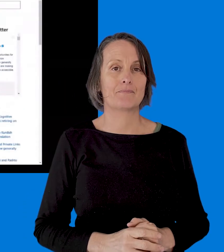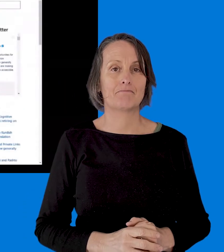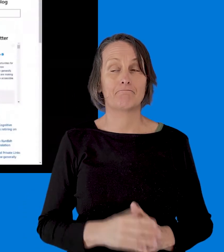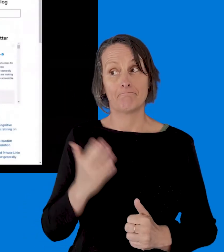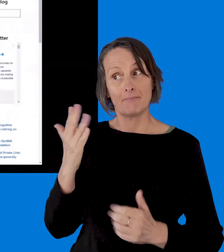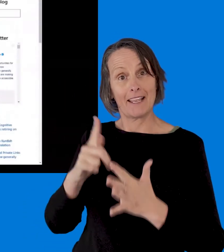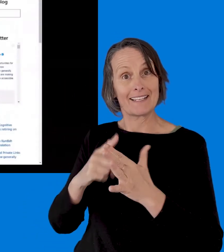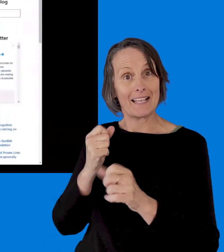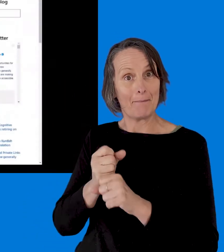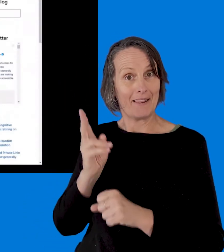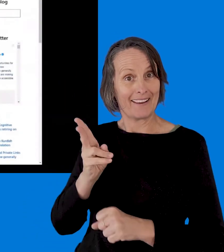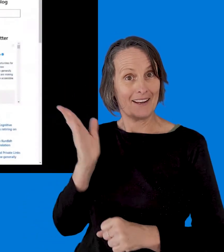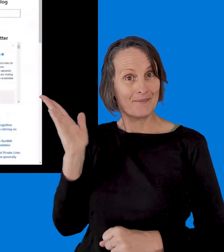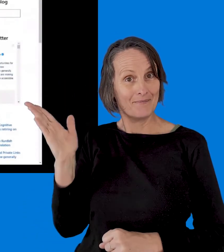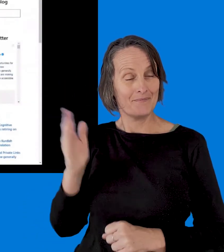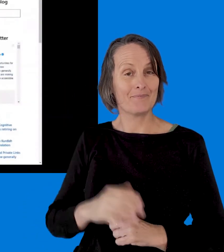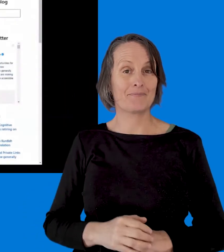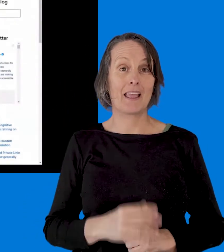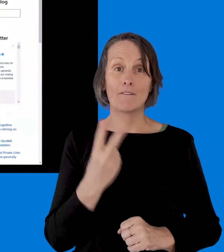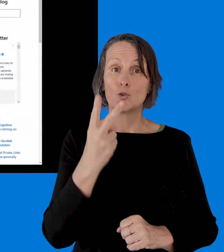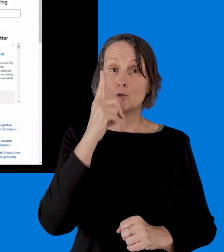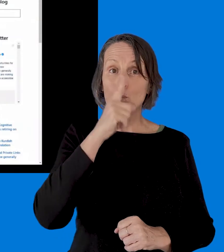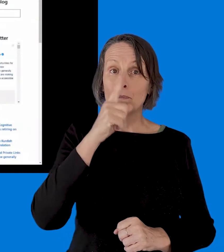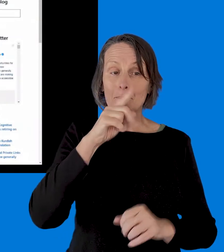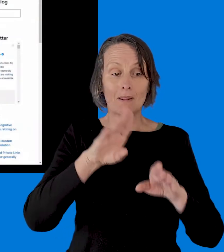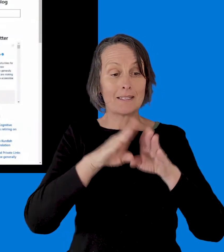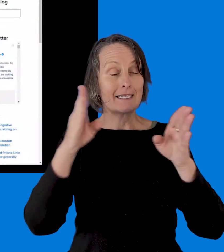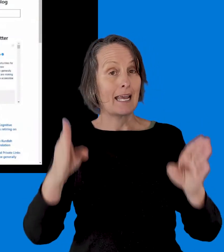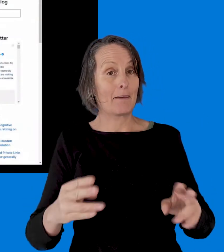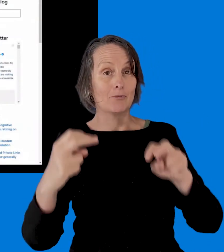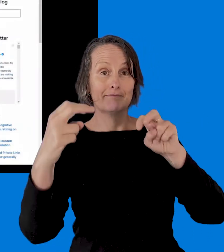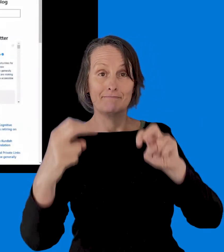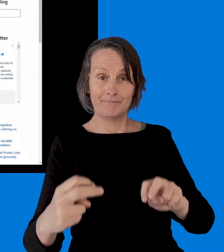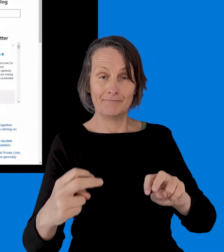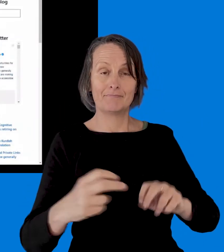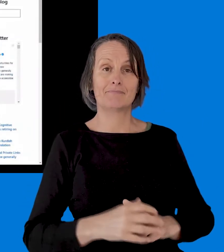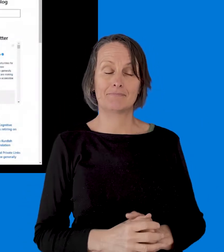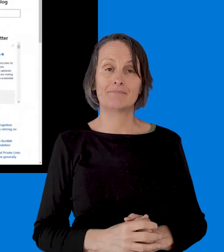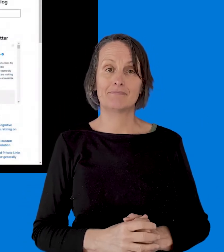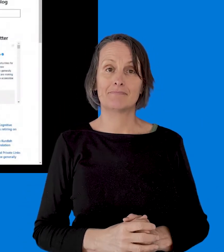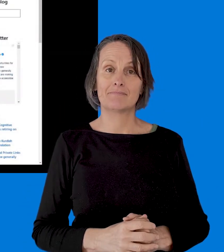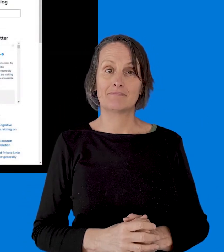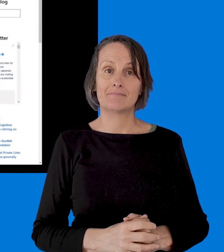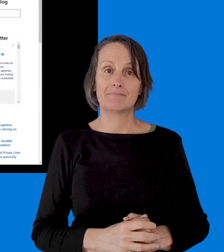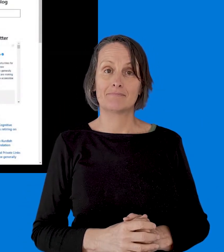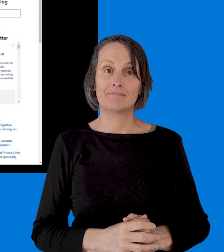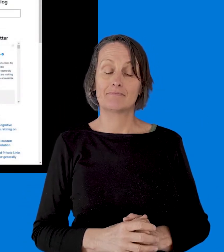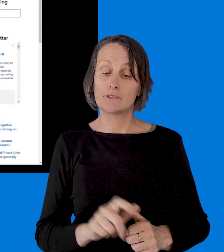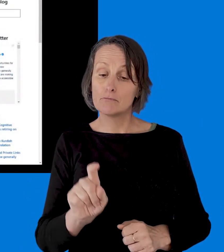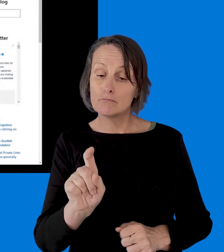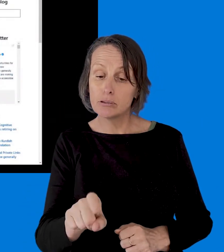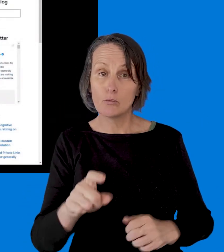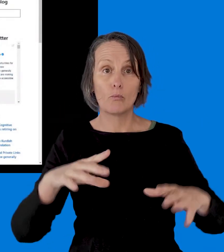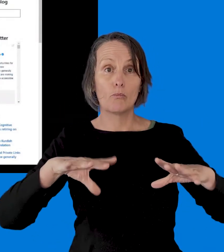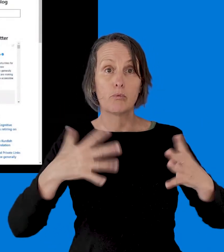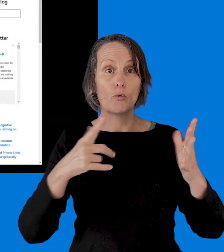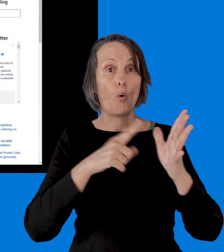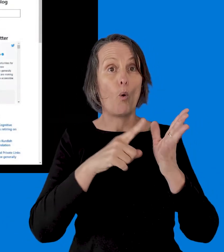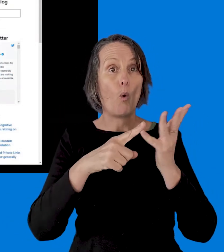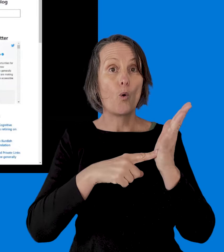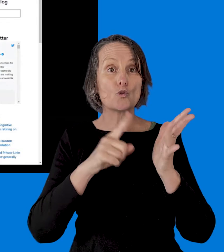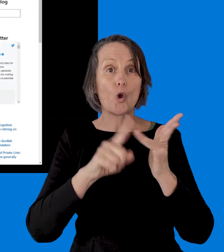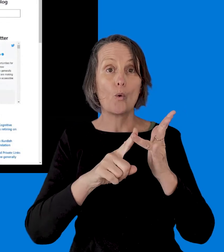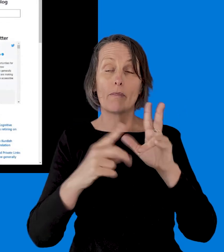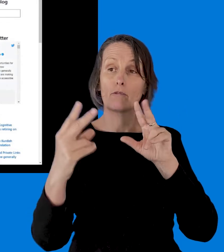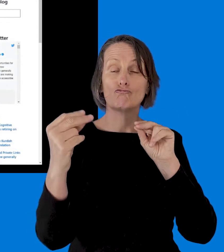is if you look at this image, 2 people sitting at a table, and they basically just turn on auto mode